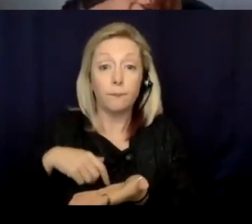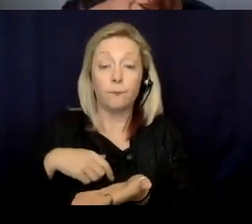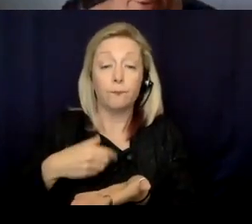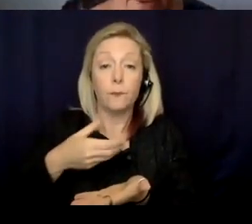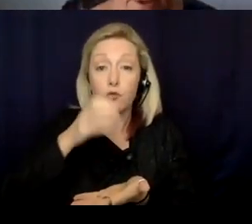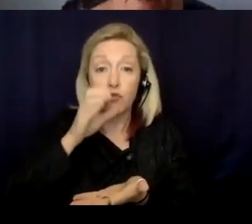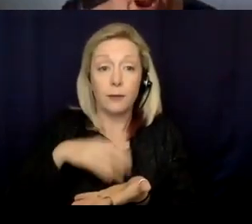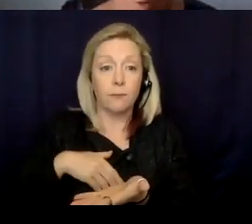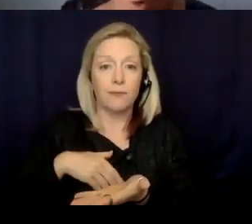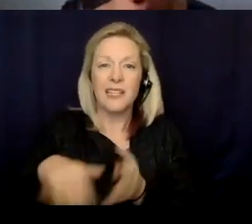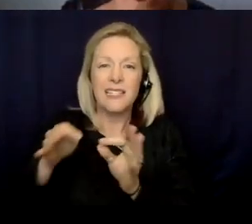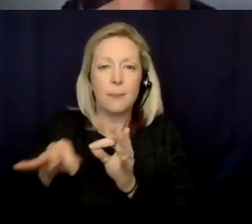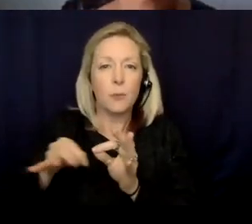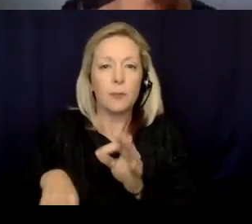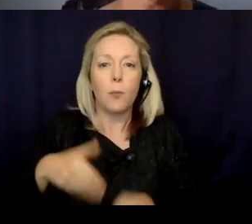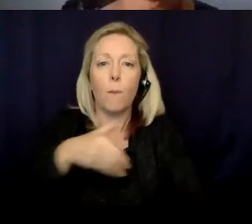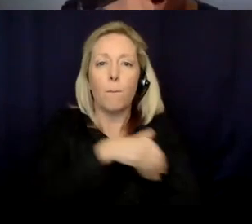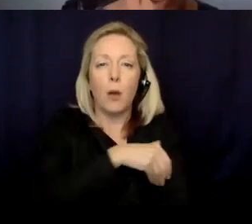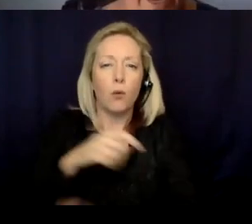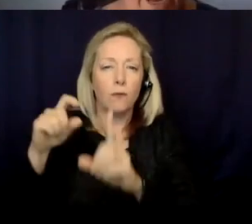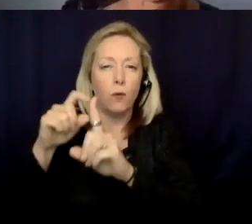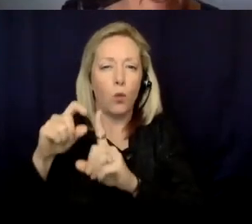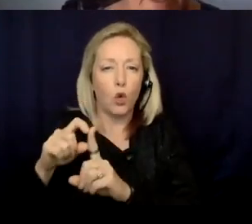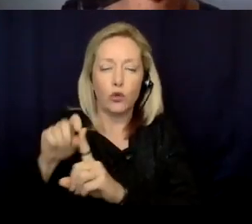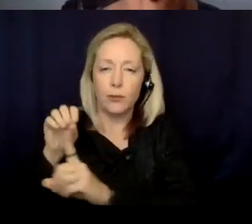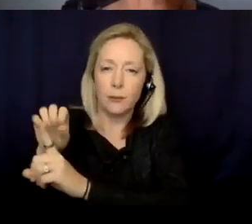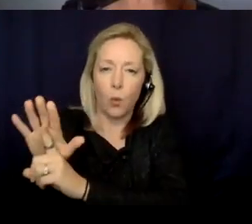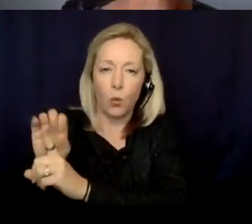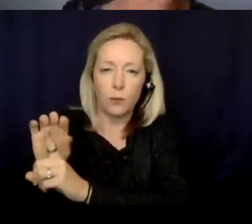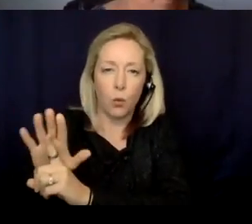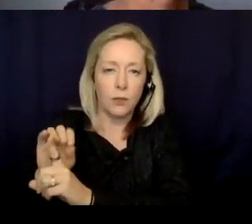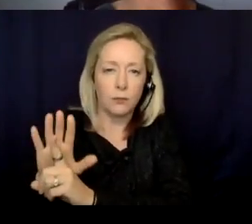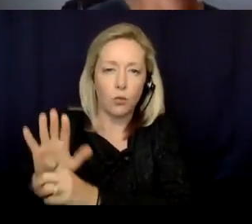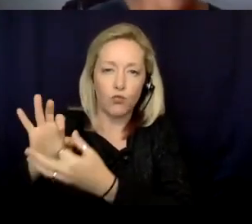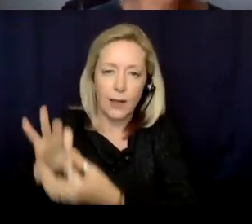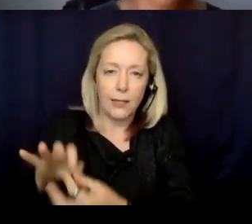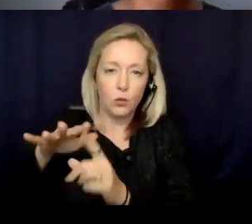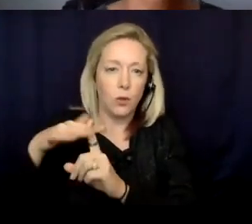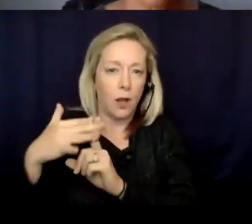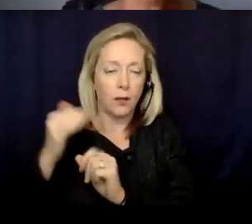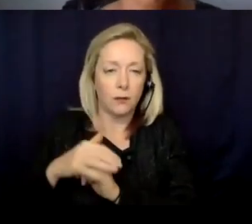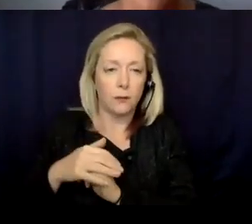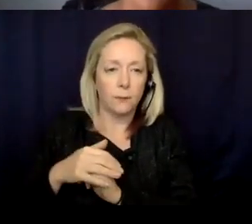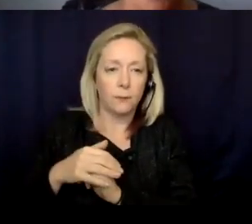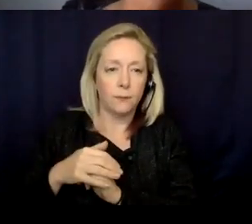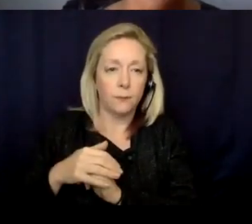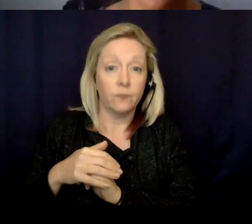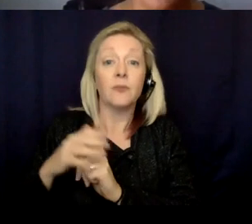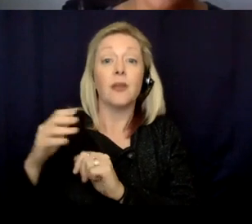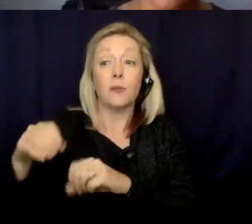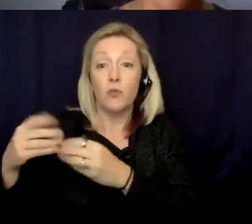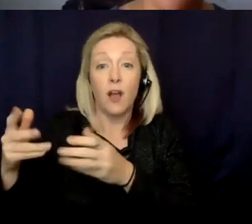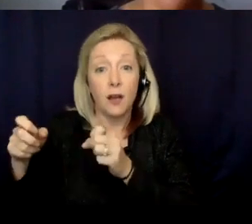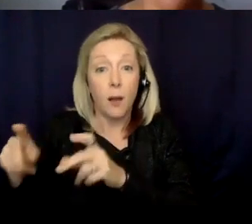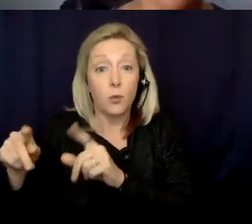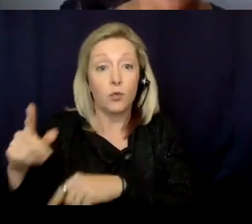only going to use those power words that are going to help with the situation. And I'm going to give them as many opportunities